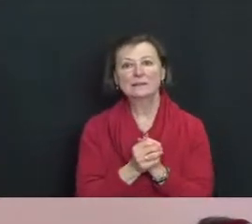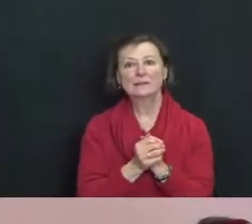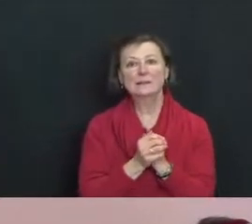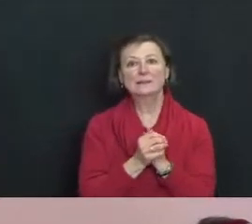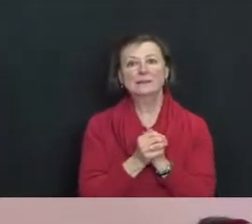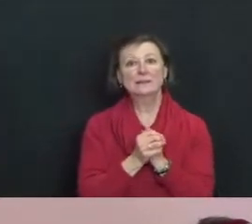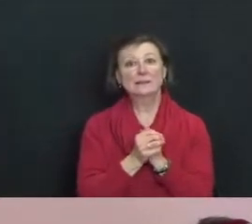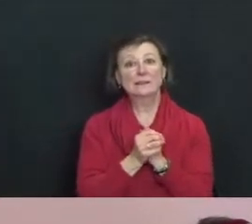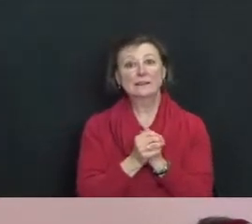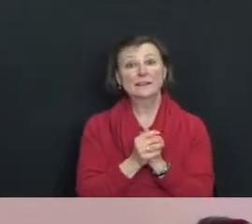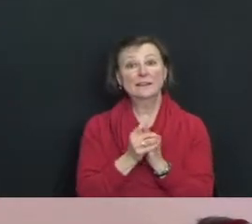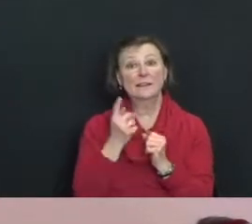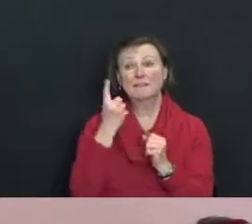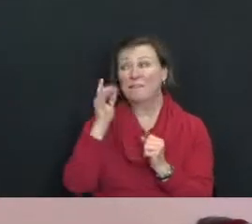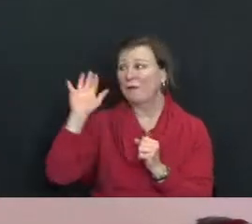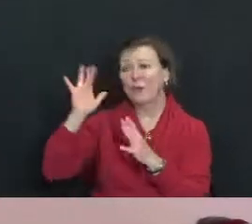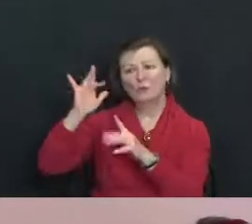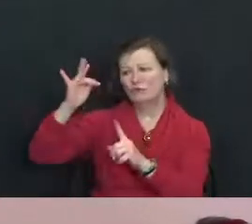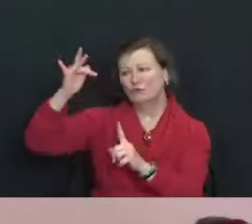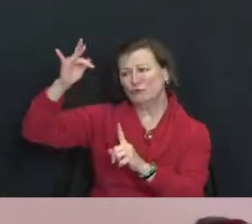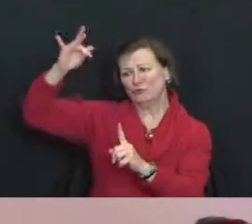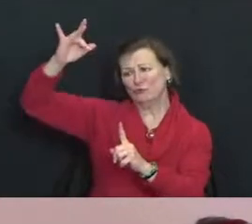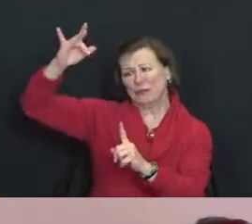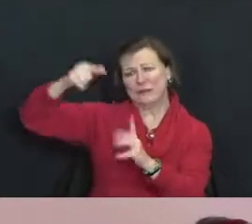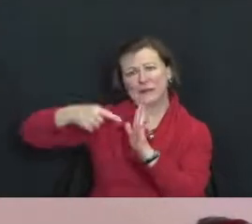and for this shining example